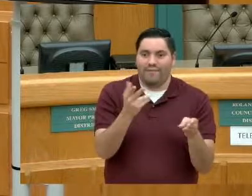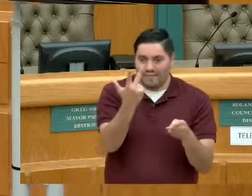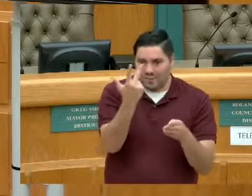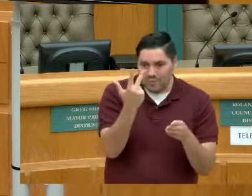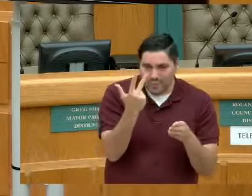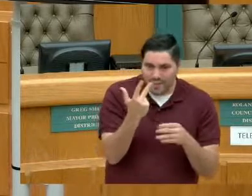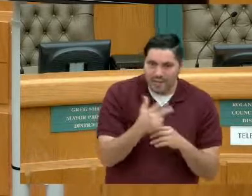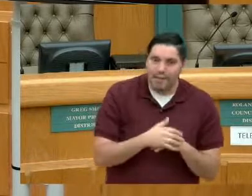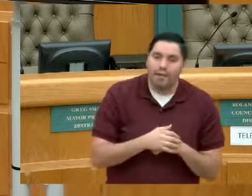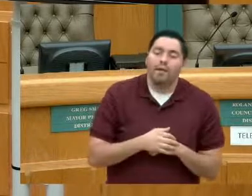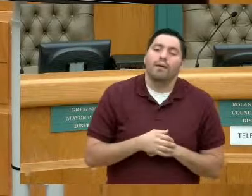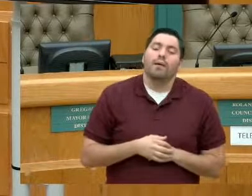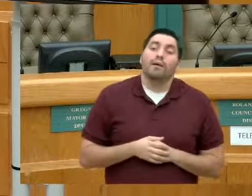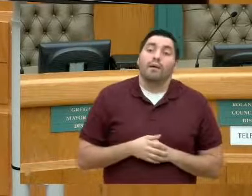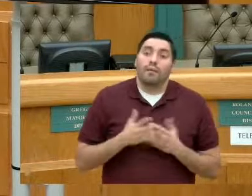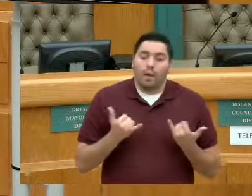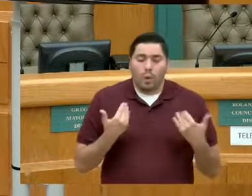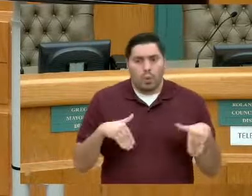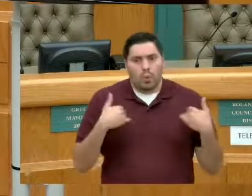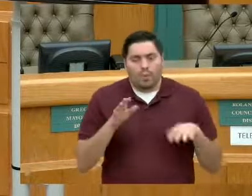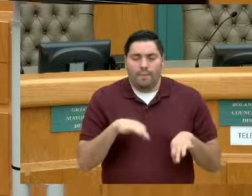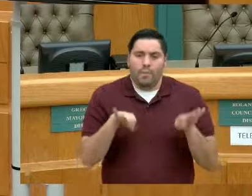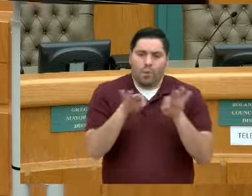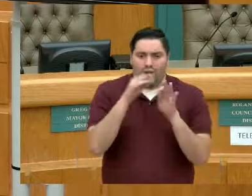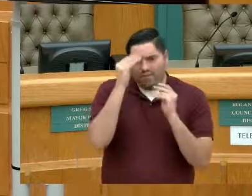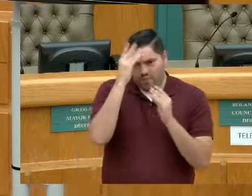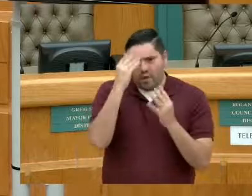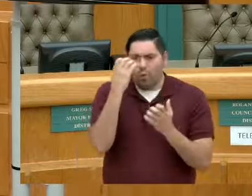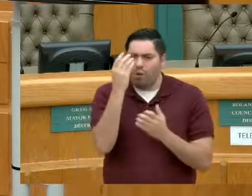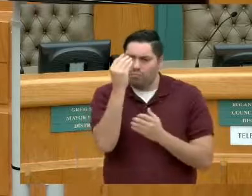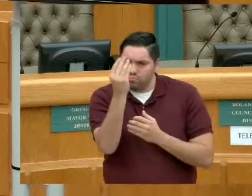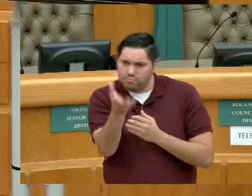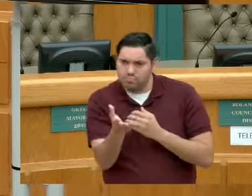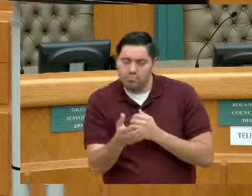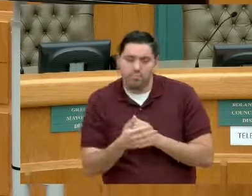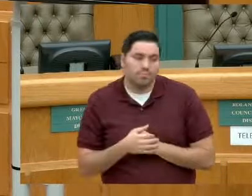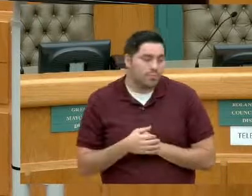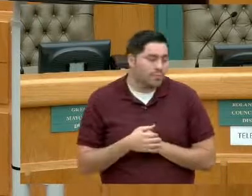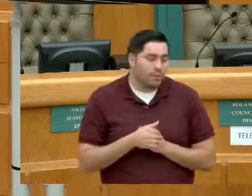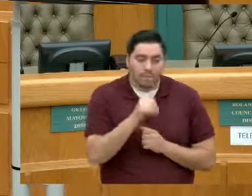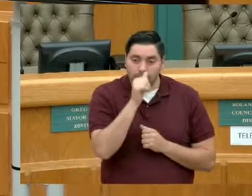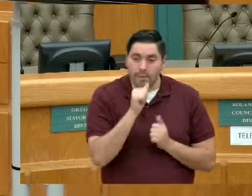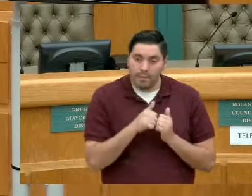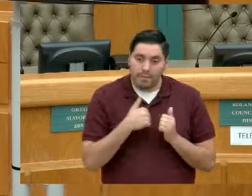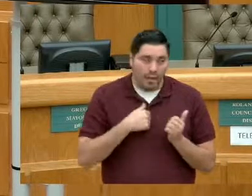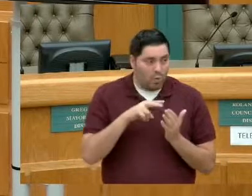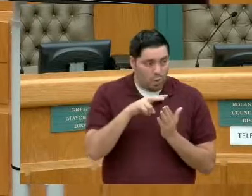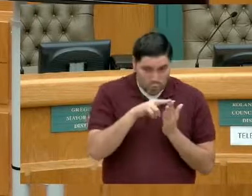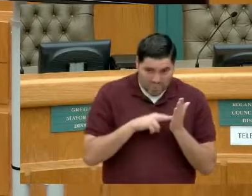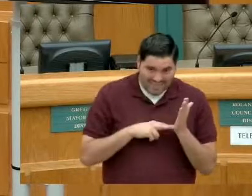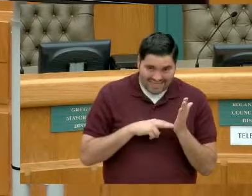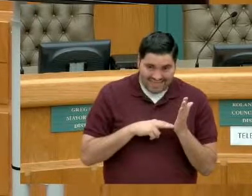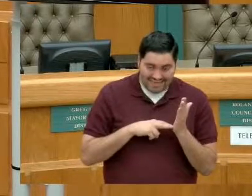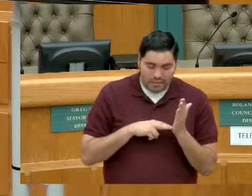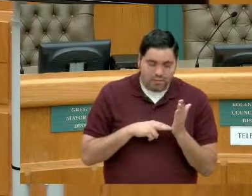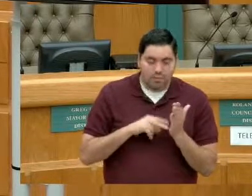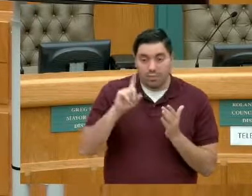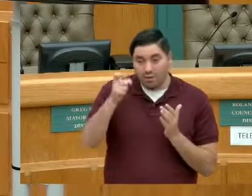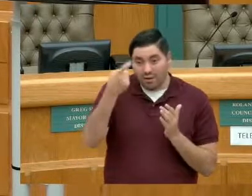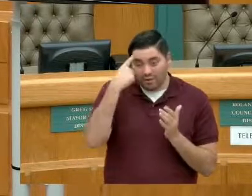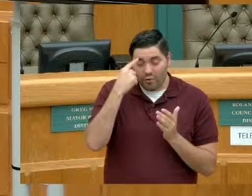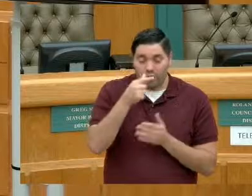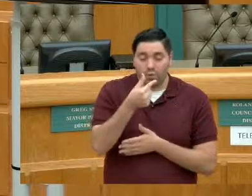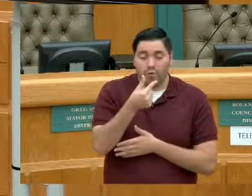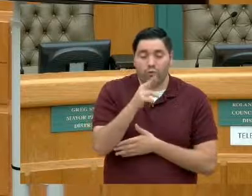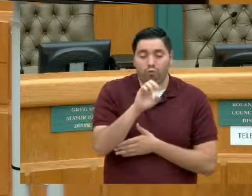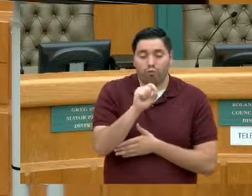there's some important information here to highlight. So please bear with me as I read to you what Governor Greg